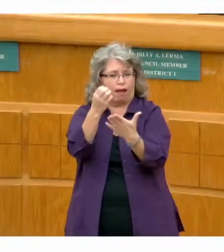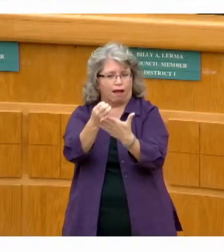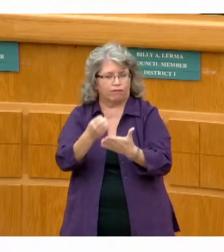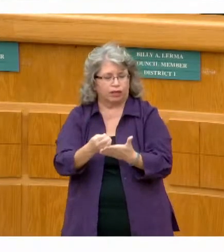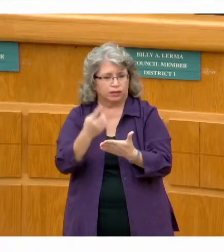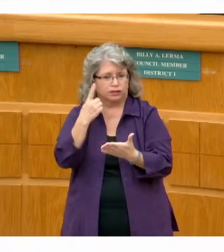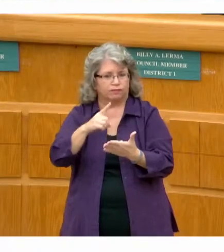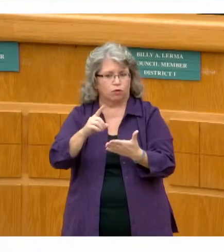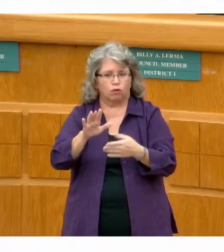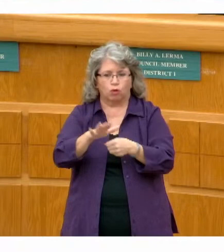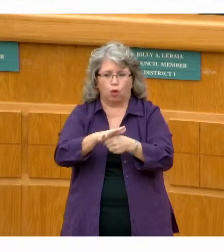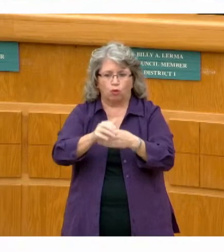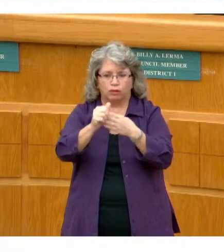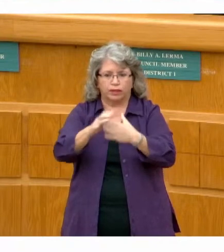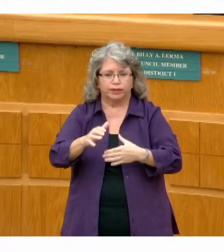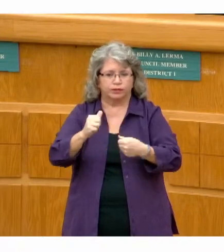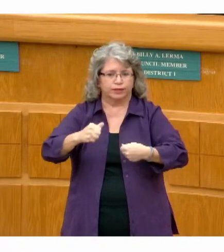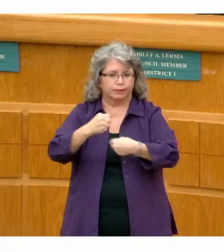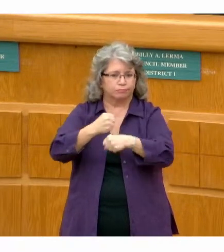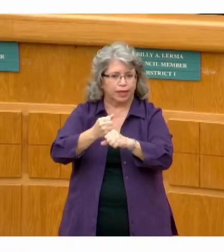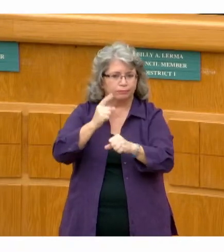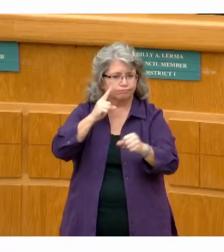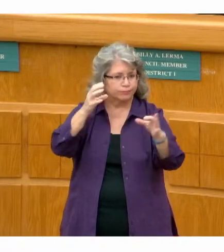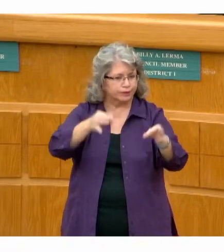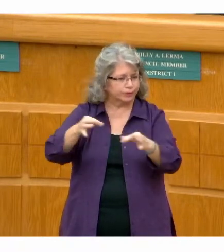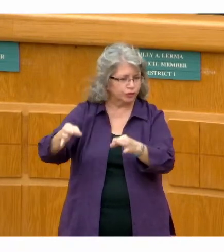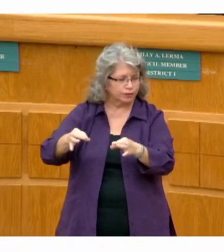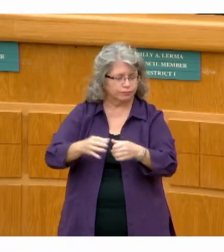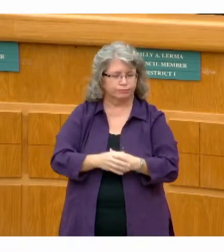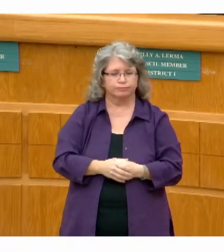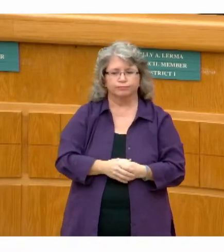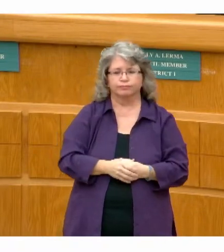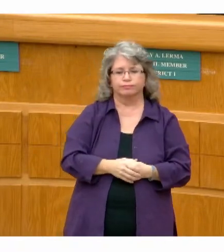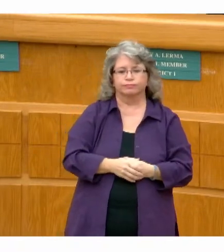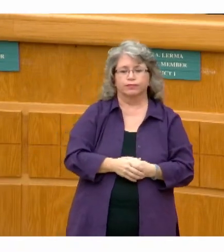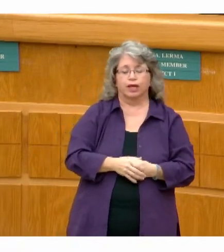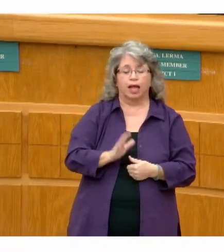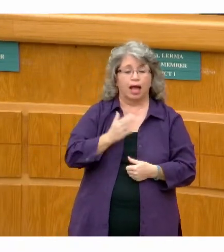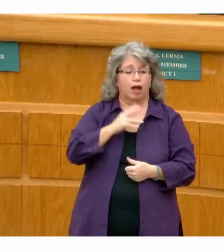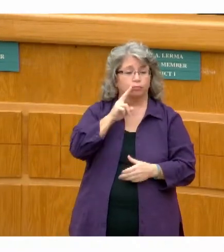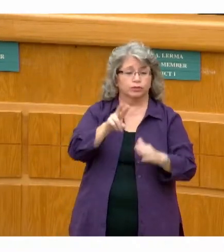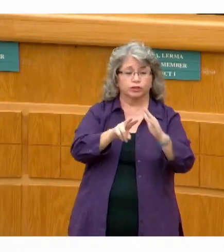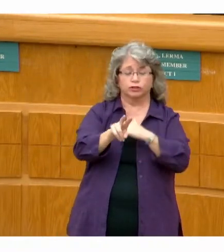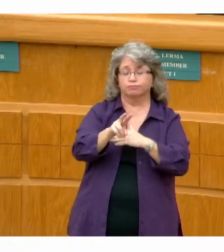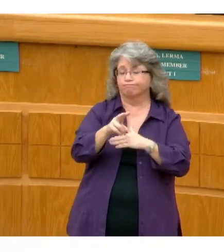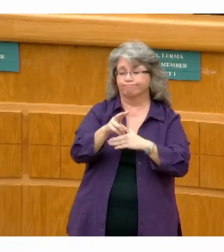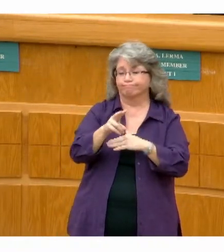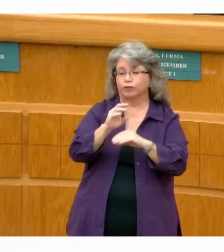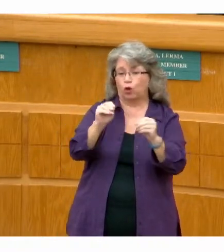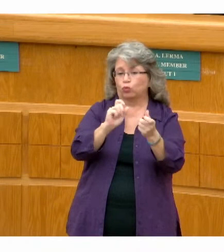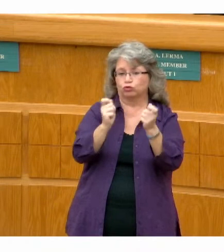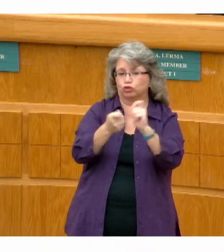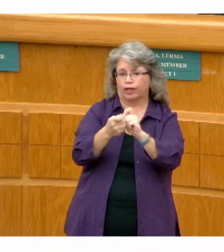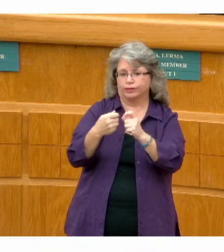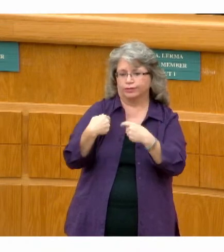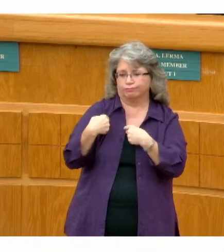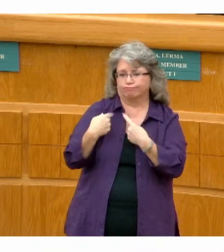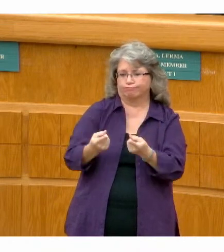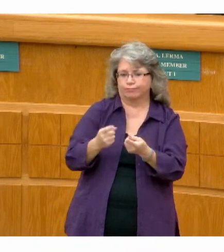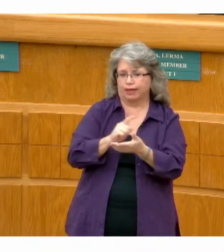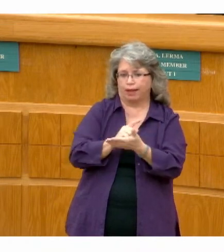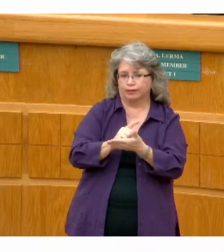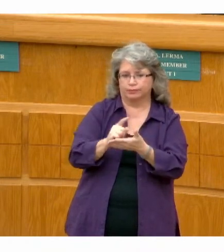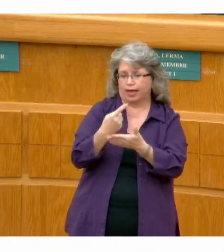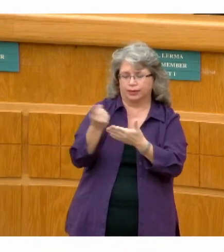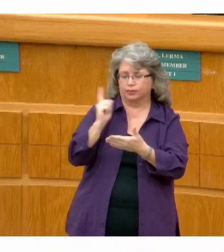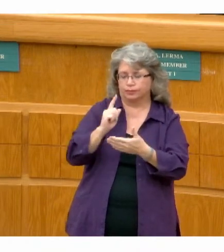leaders. And we'll get right into the projections. I've made no changes to the projections again this week. There's